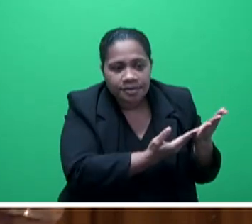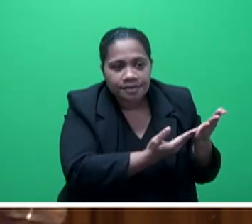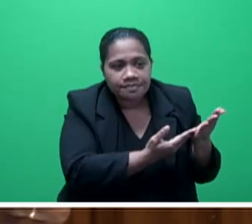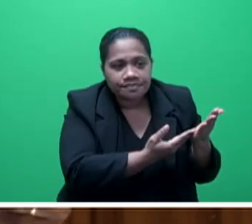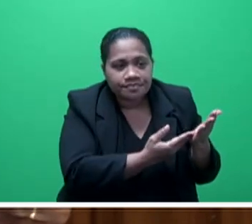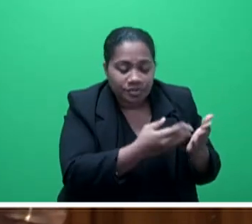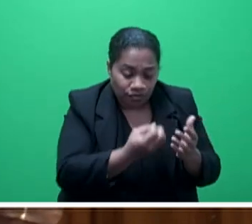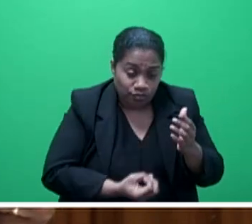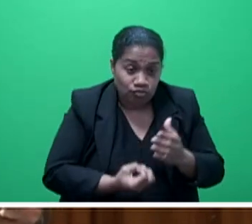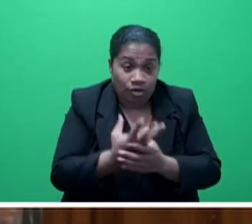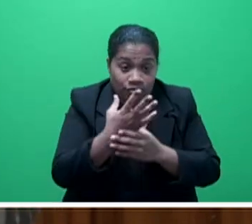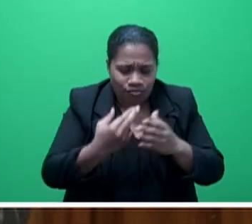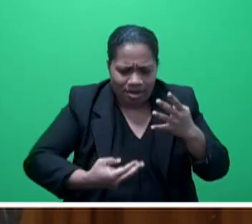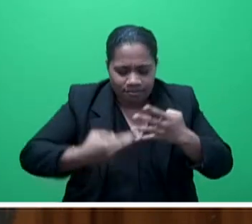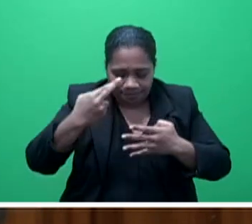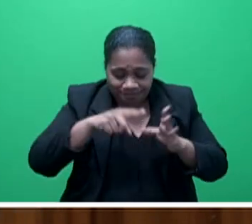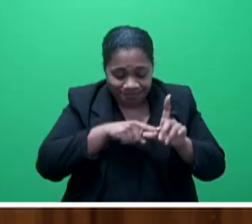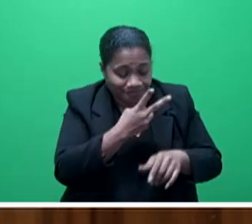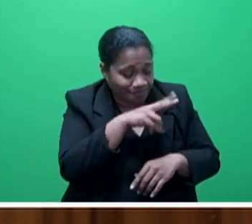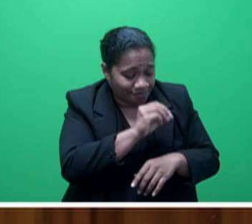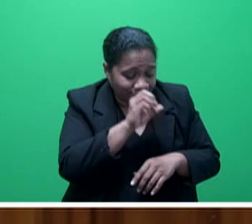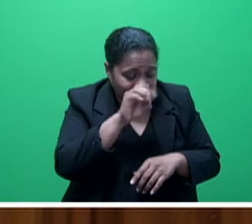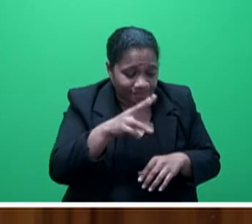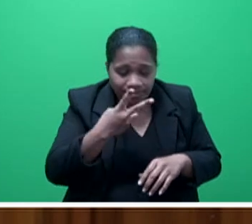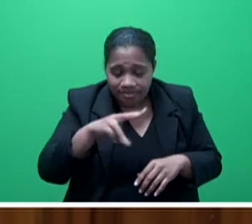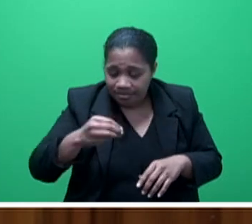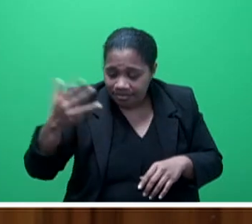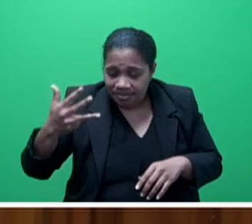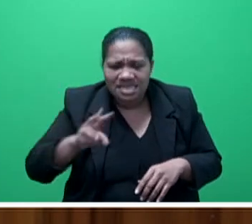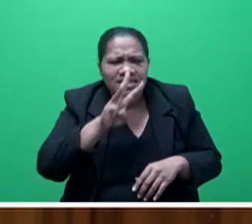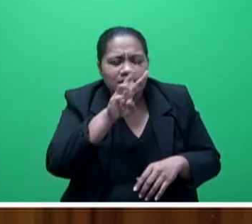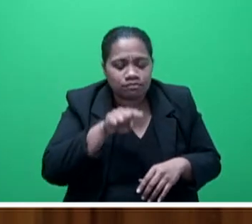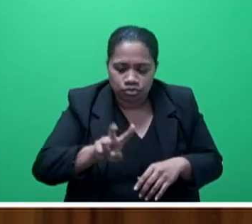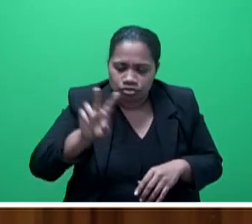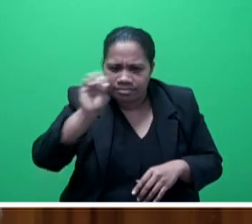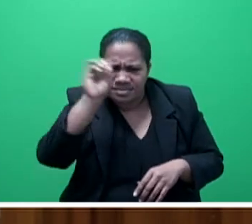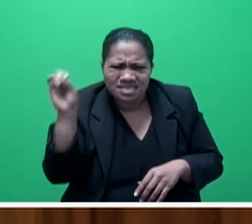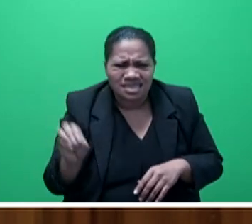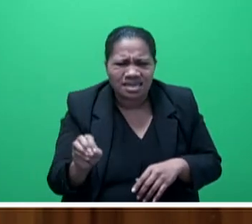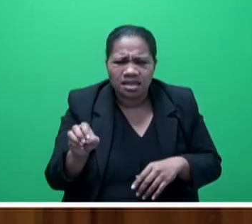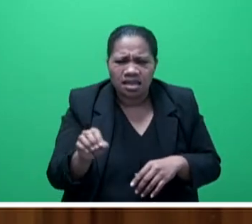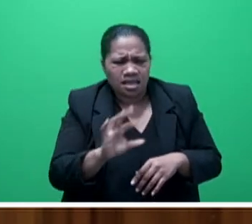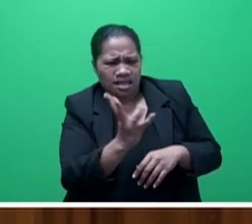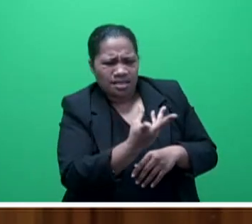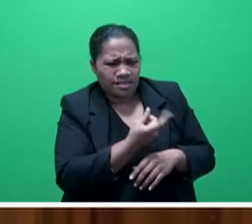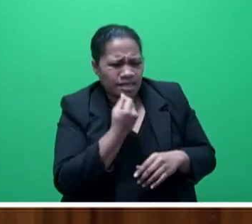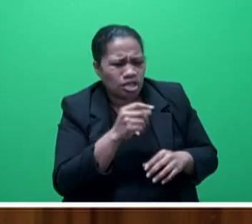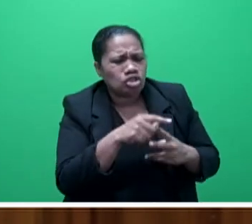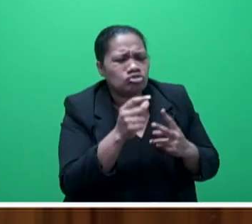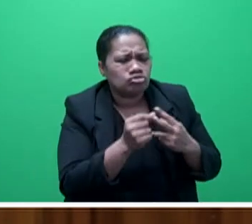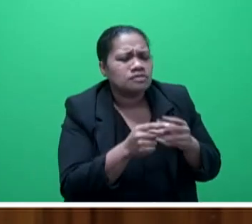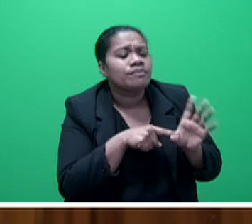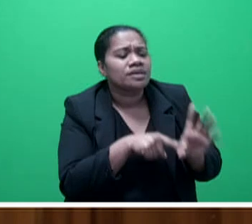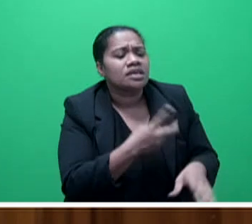from the year 2010 to 2019, it is 3.2%. They choose to start the decade from the year